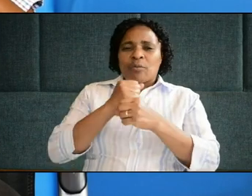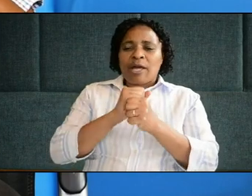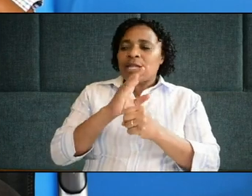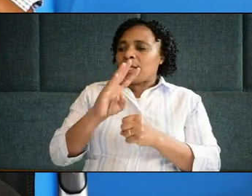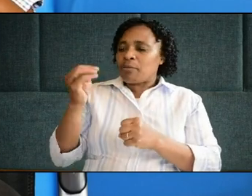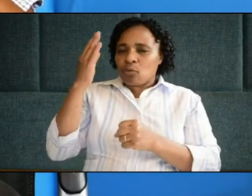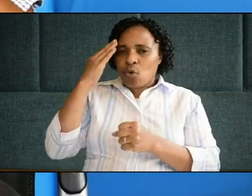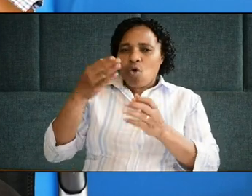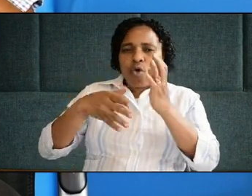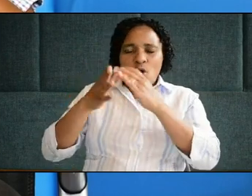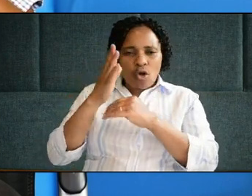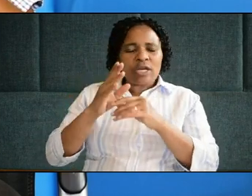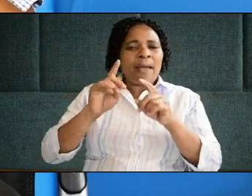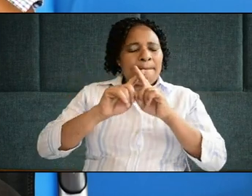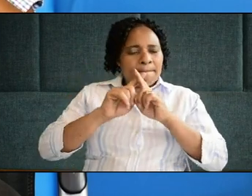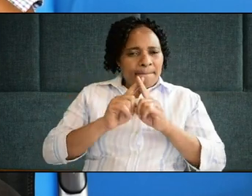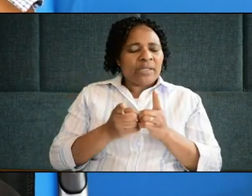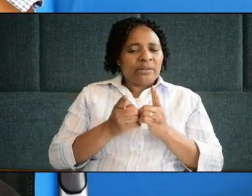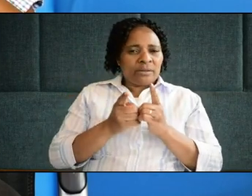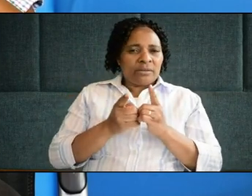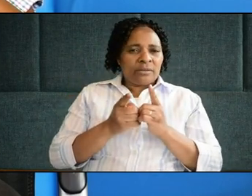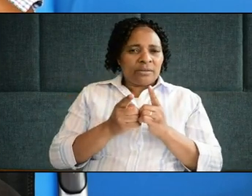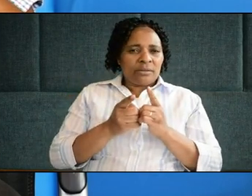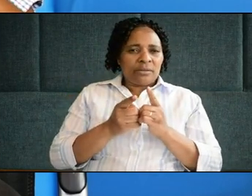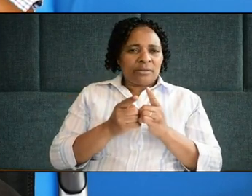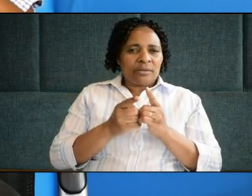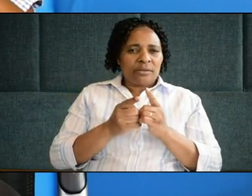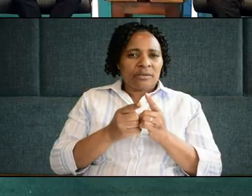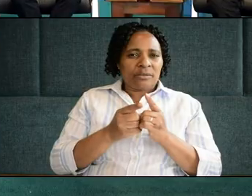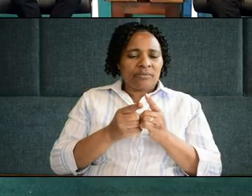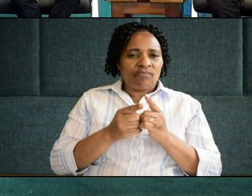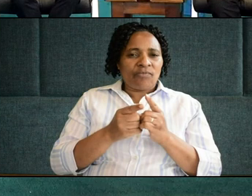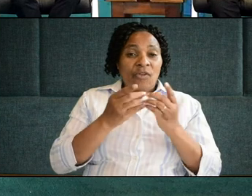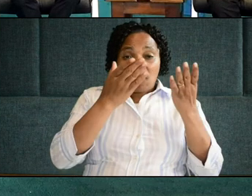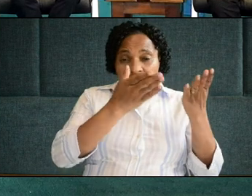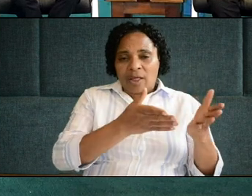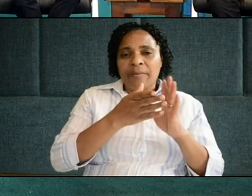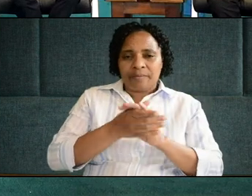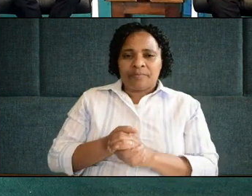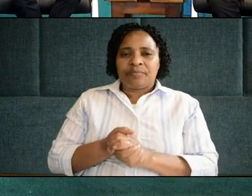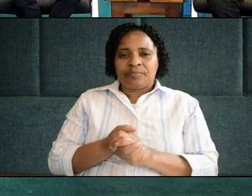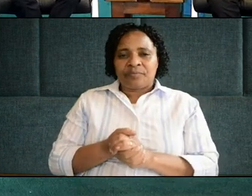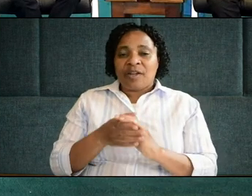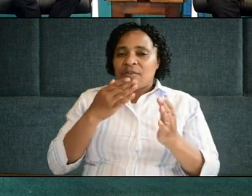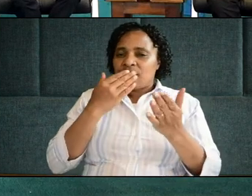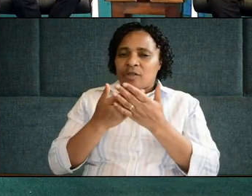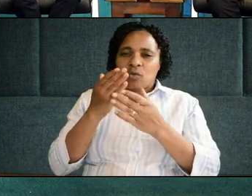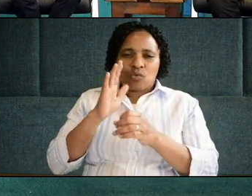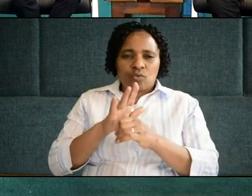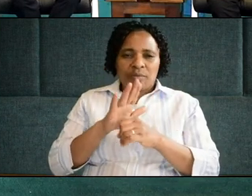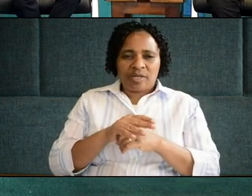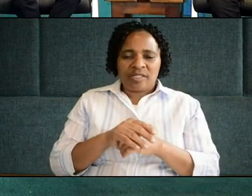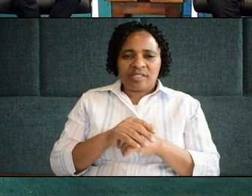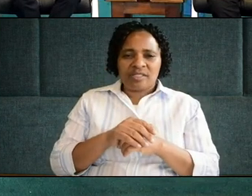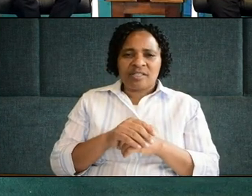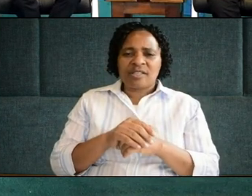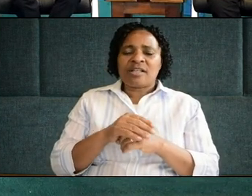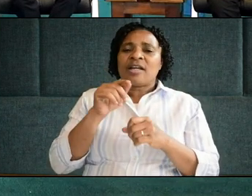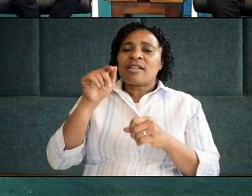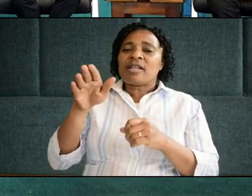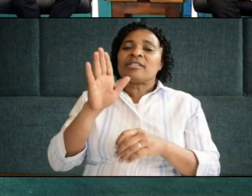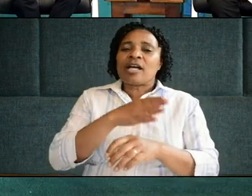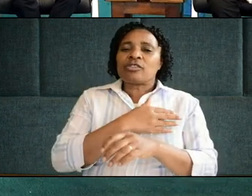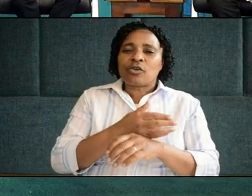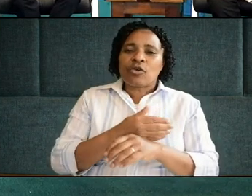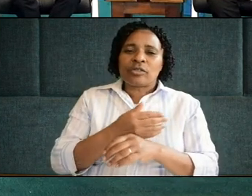God. And yeah, that's all I have. Amen. Thank you very much. There's a song that